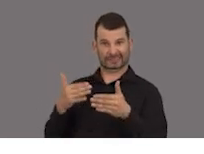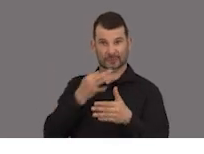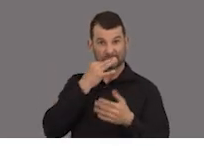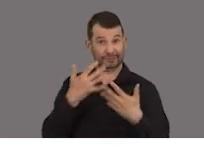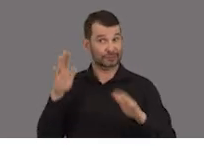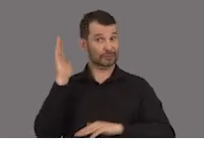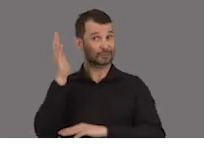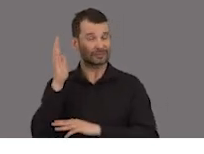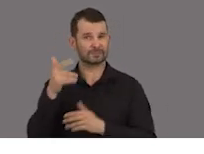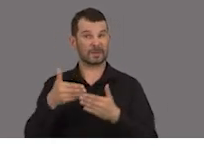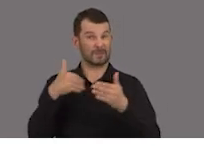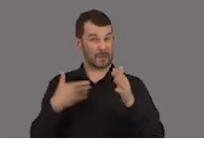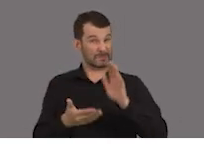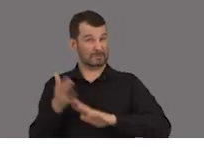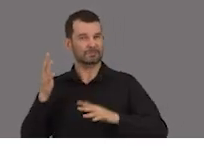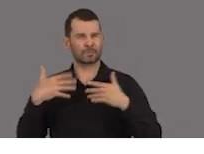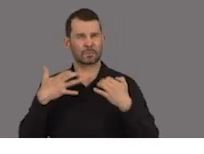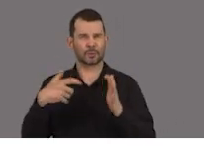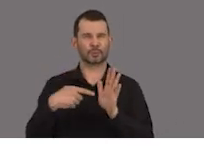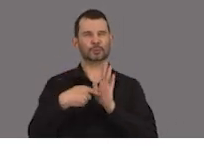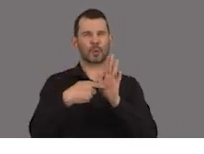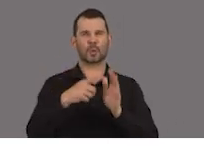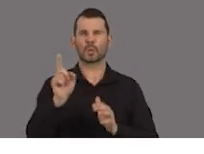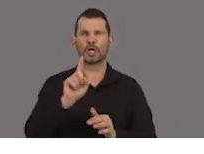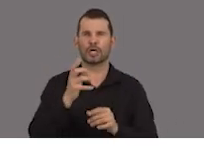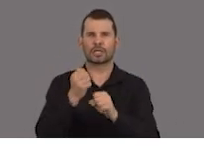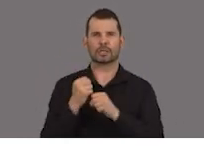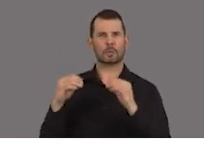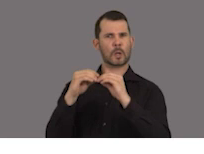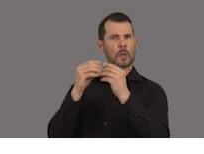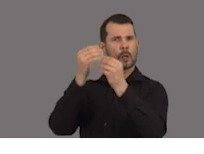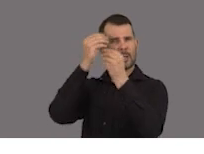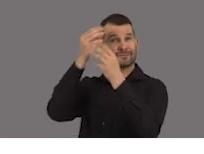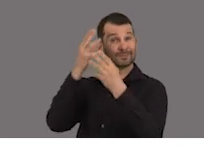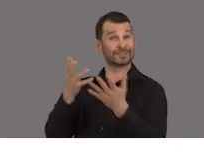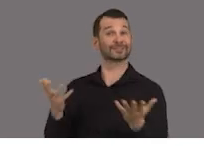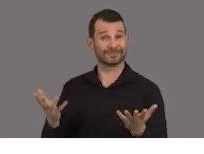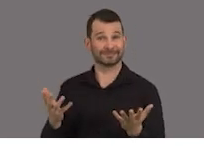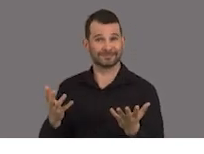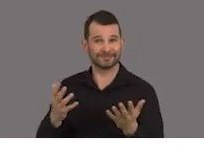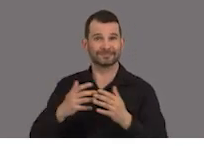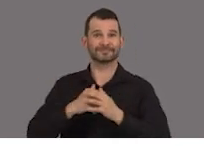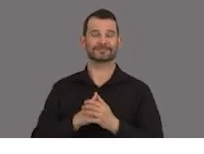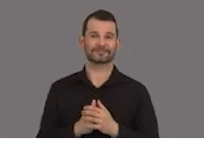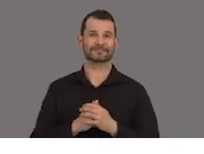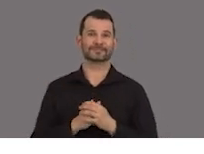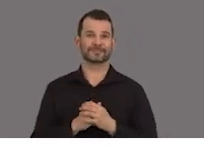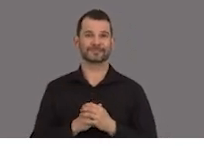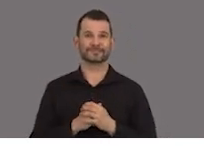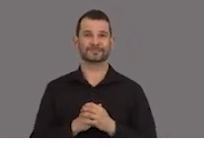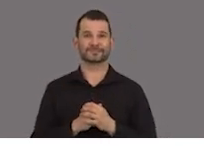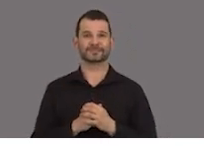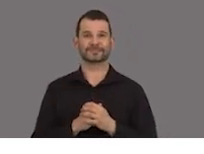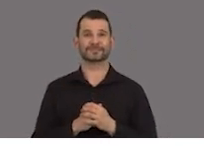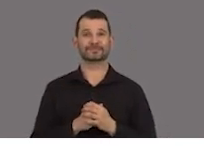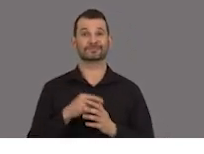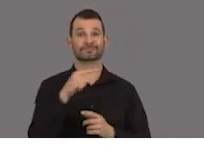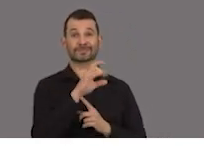We're nearing the end of the presentation. Before we go, we want to show you where you can get more